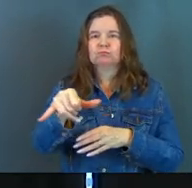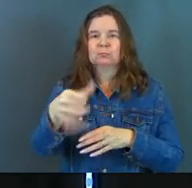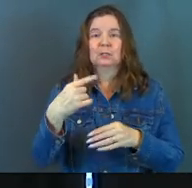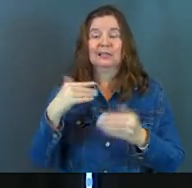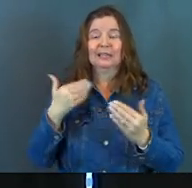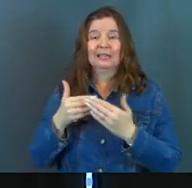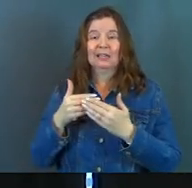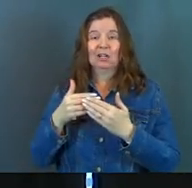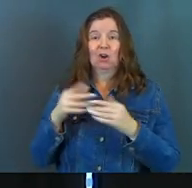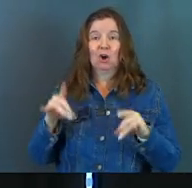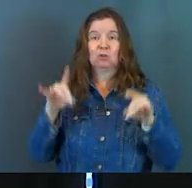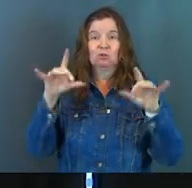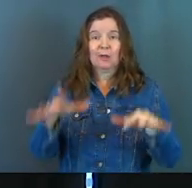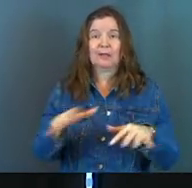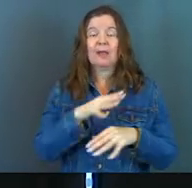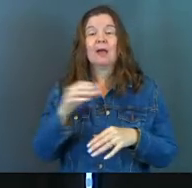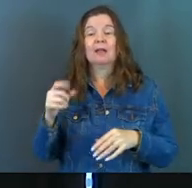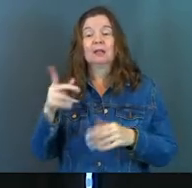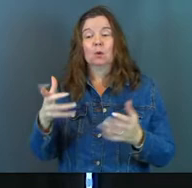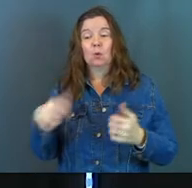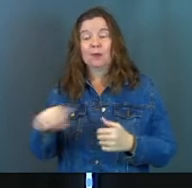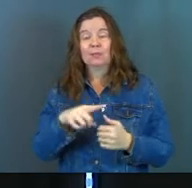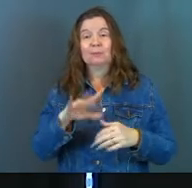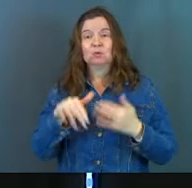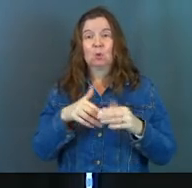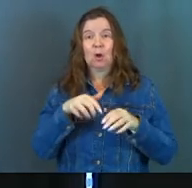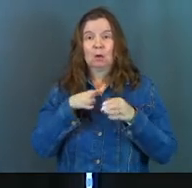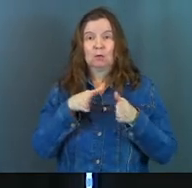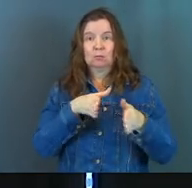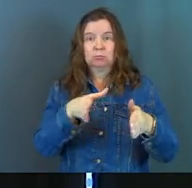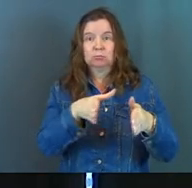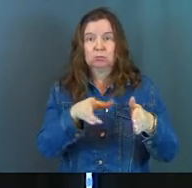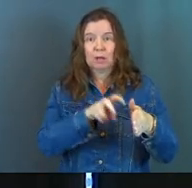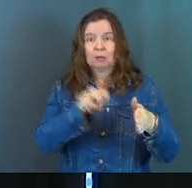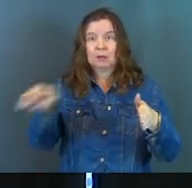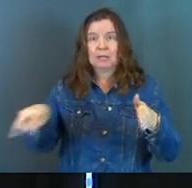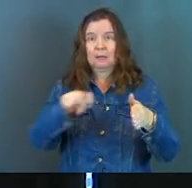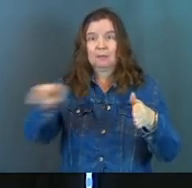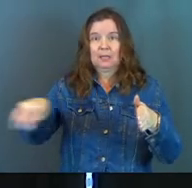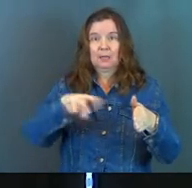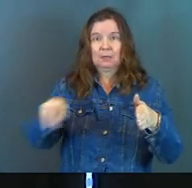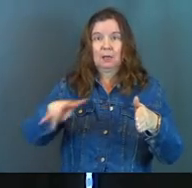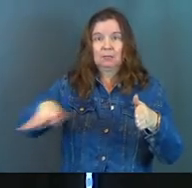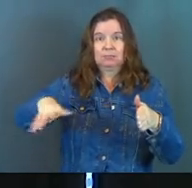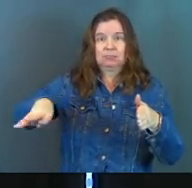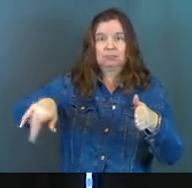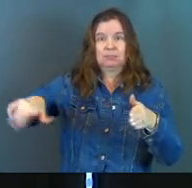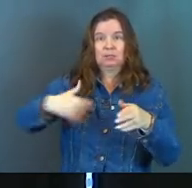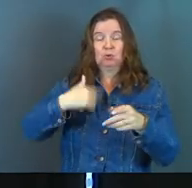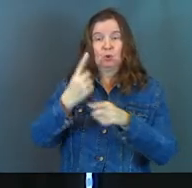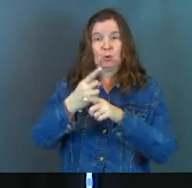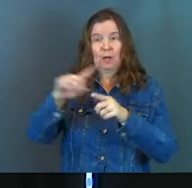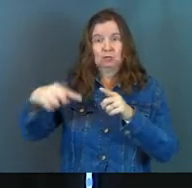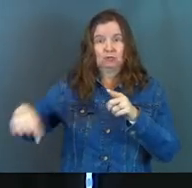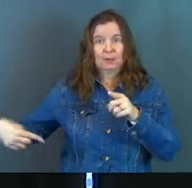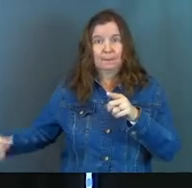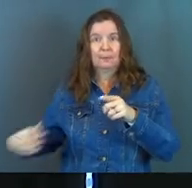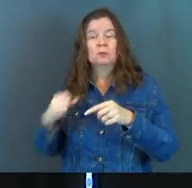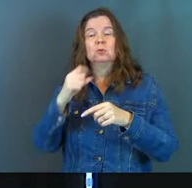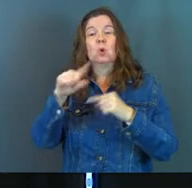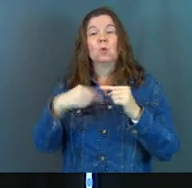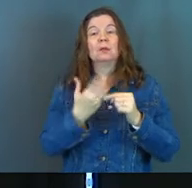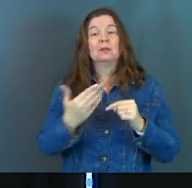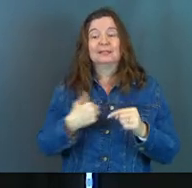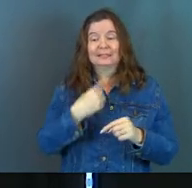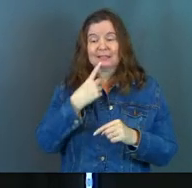sea near Australia, and he wants them to all leap off his back into the right stream. And so